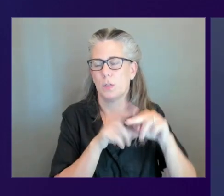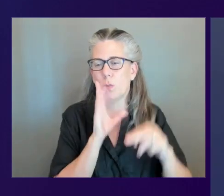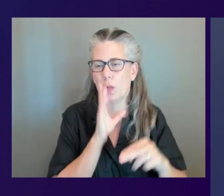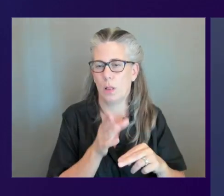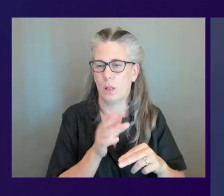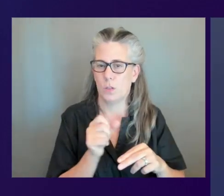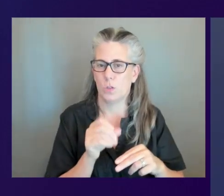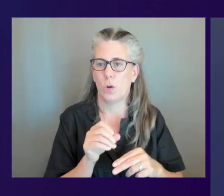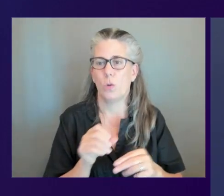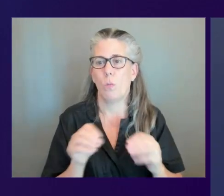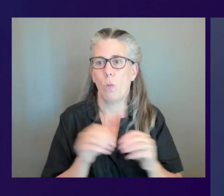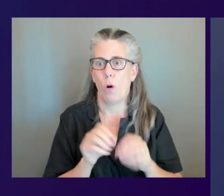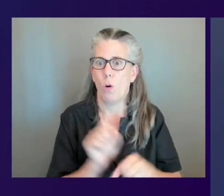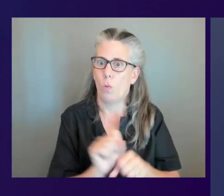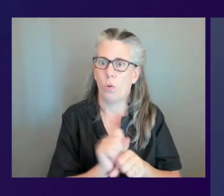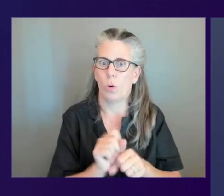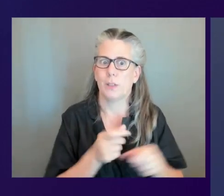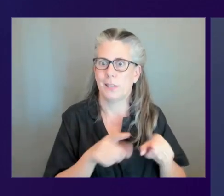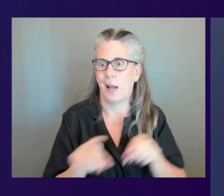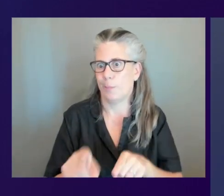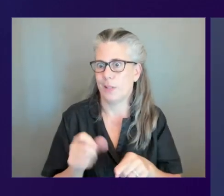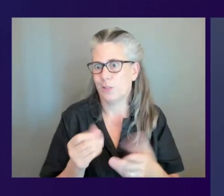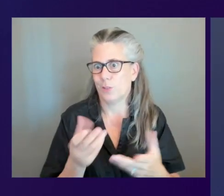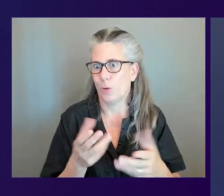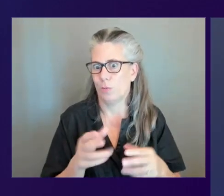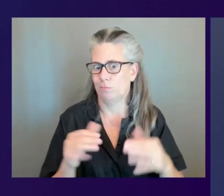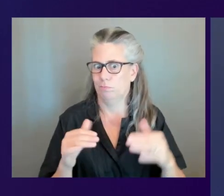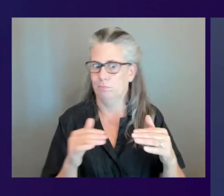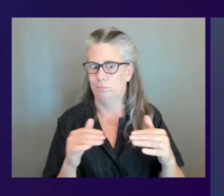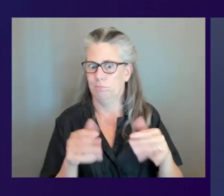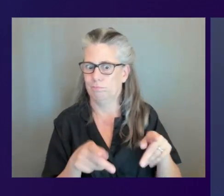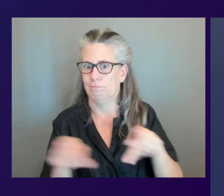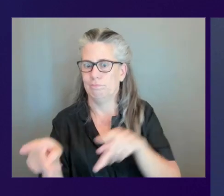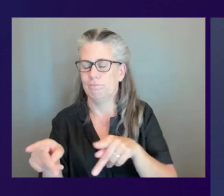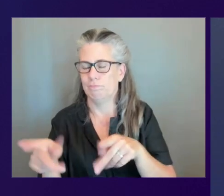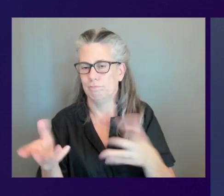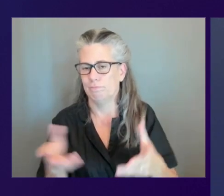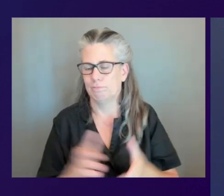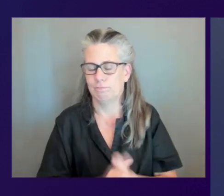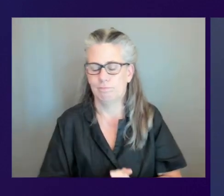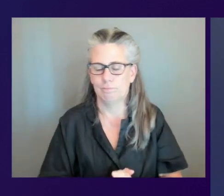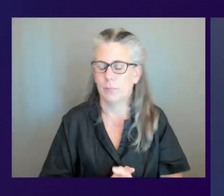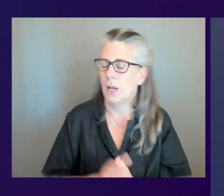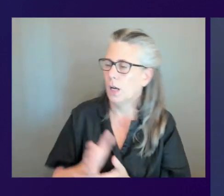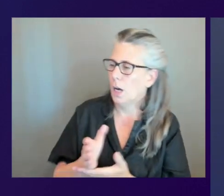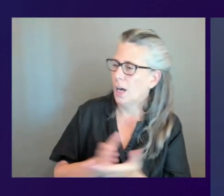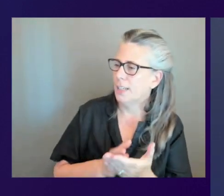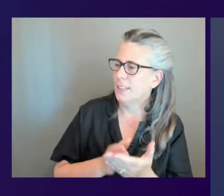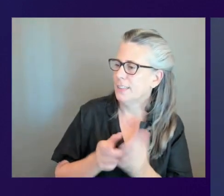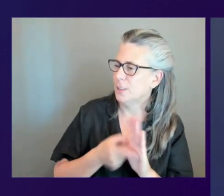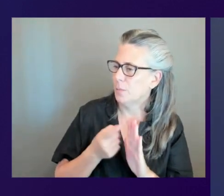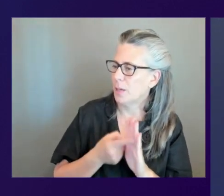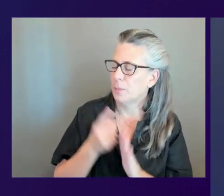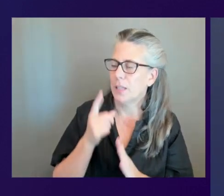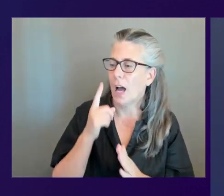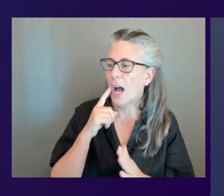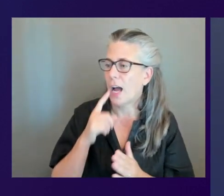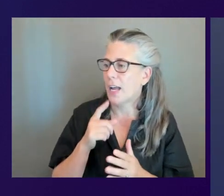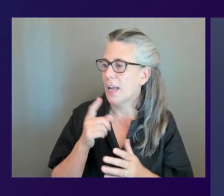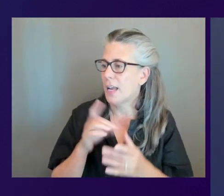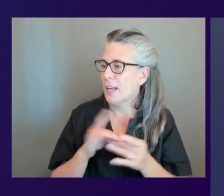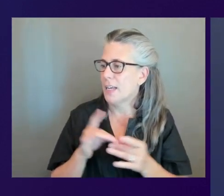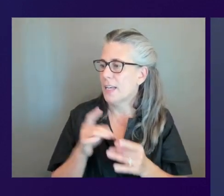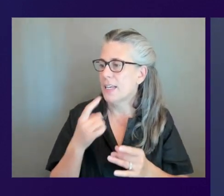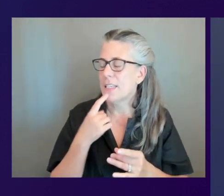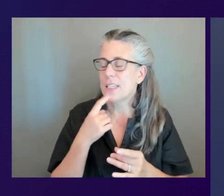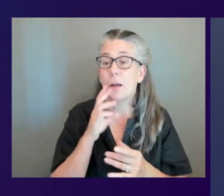I first started to realize that. I was always like, oh, I need a nice laptop because I'm an IT person. I'm going to use